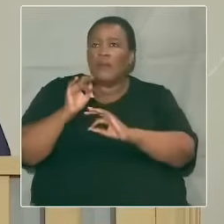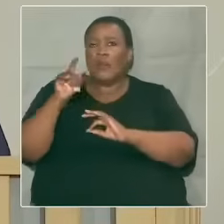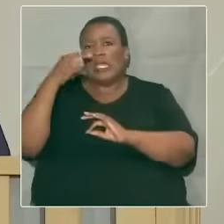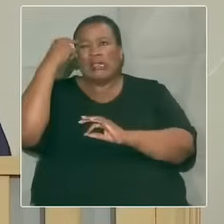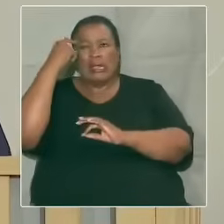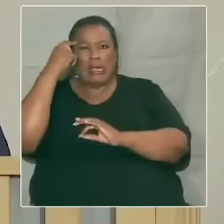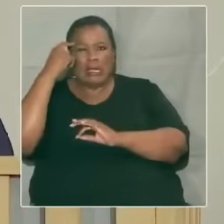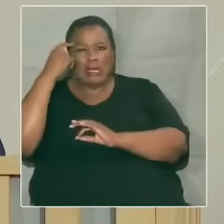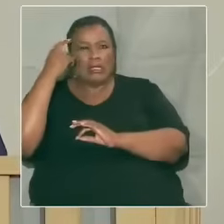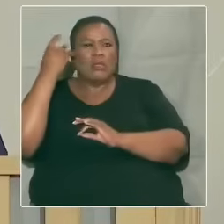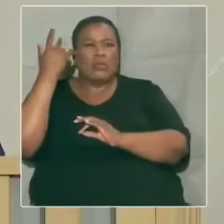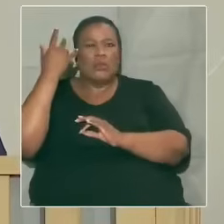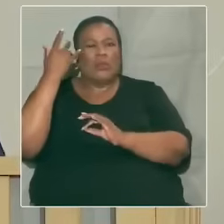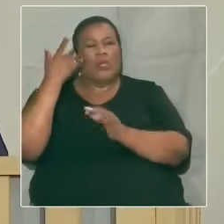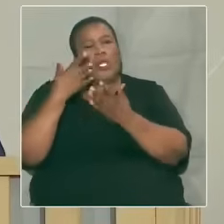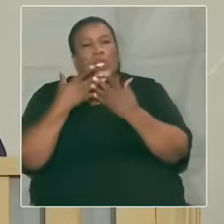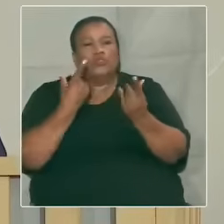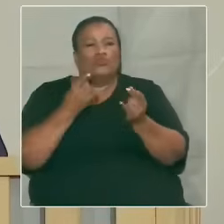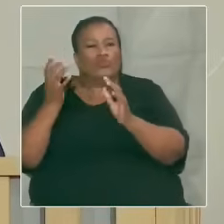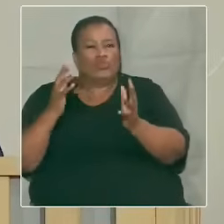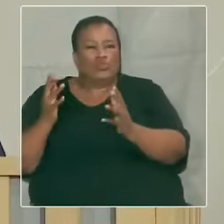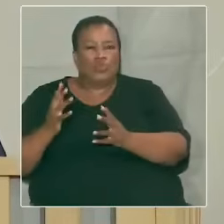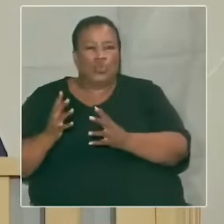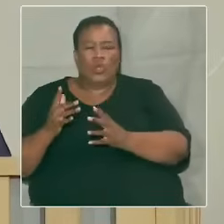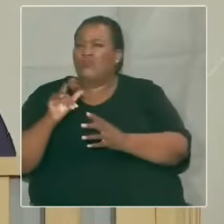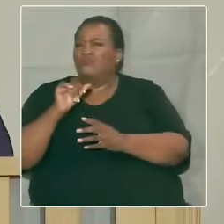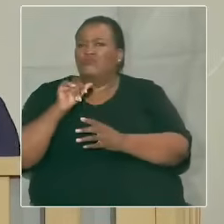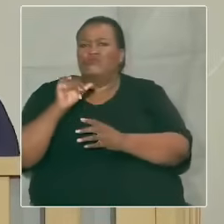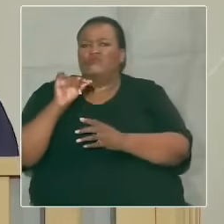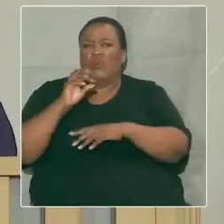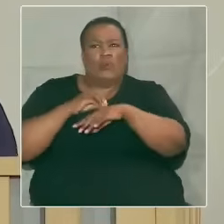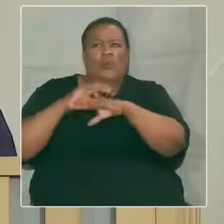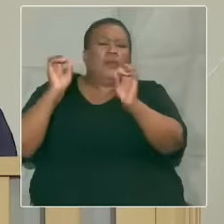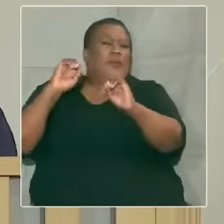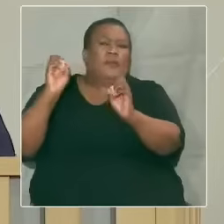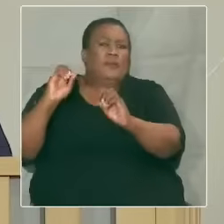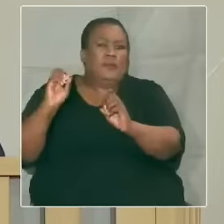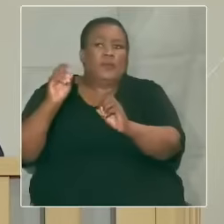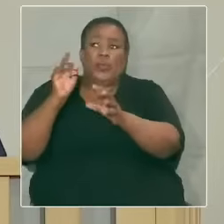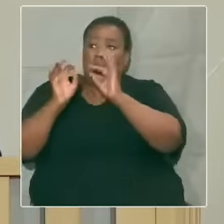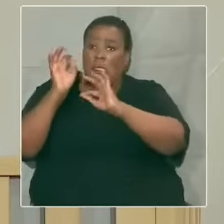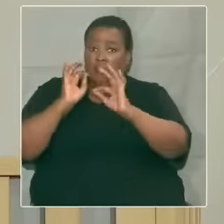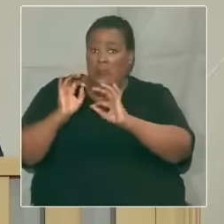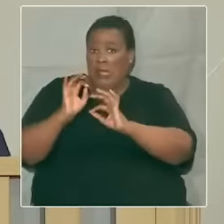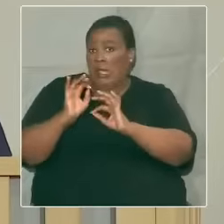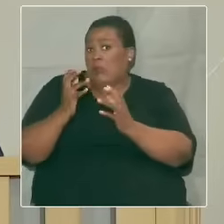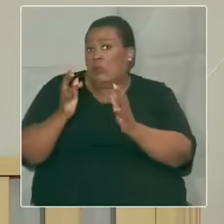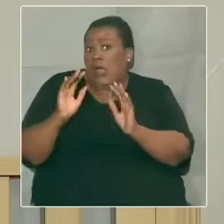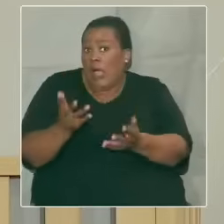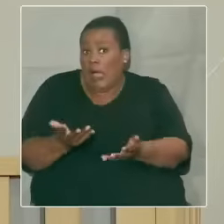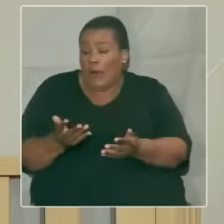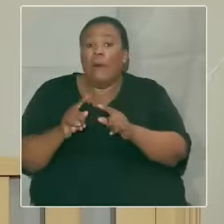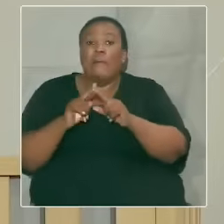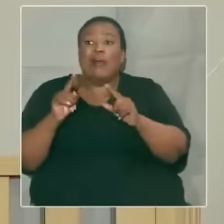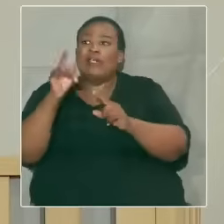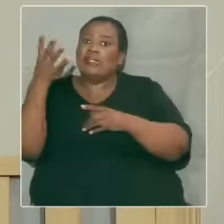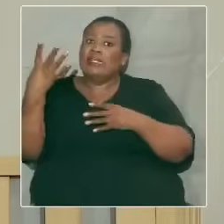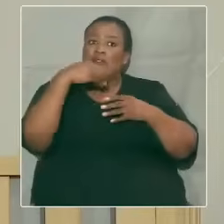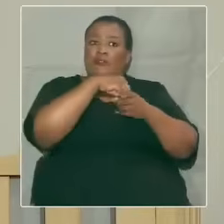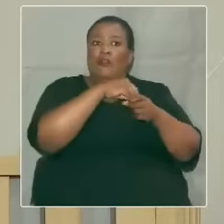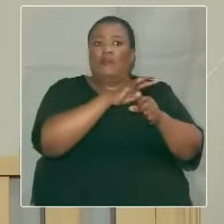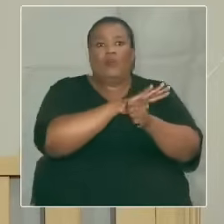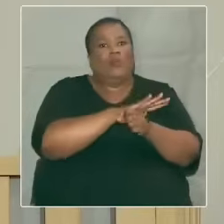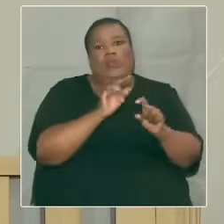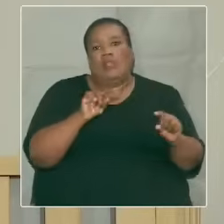he thinks. There is no problem even if he can say how he thinks the how part, but not that he get involved